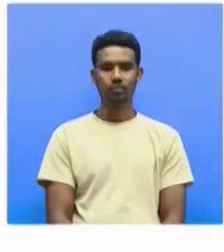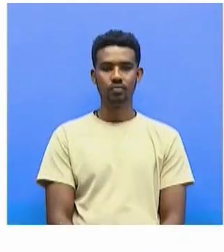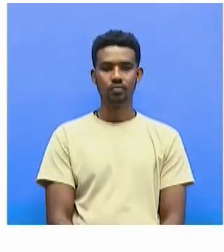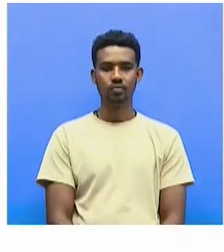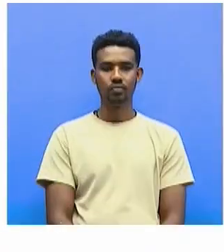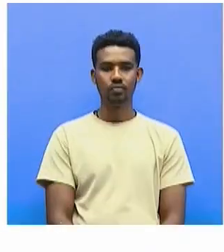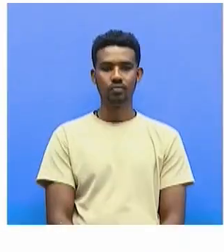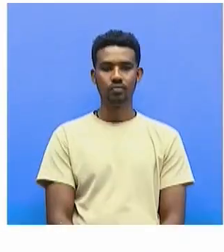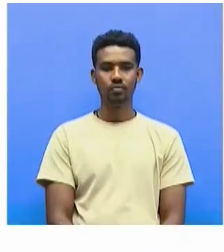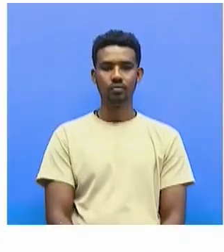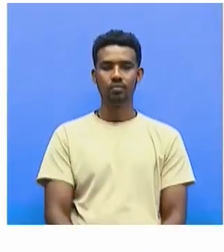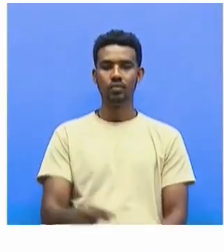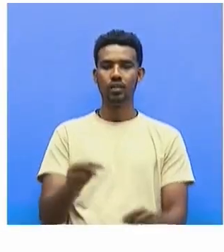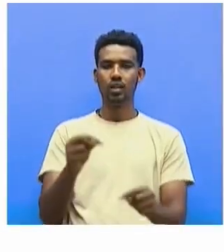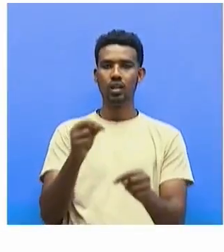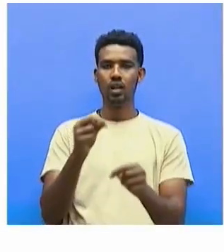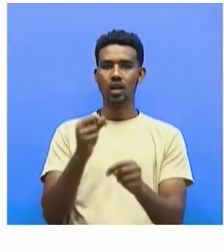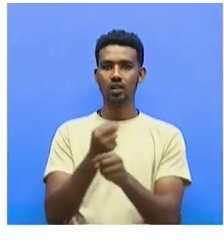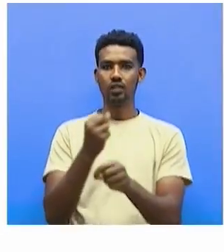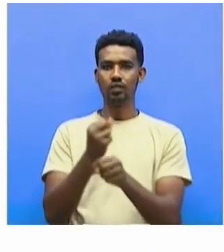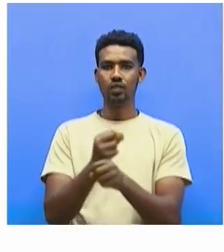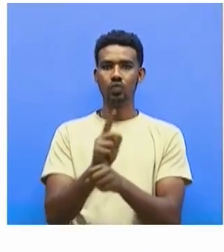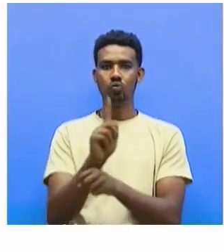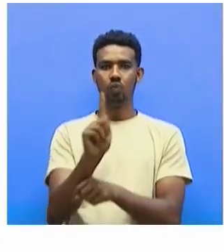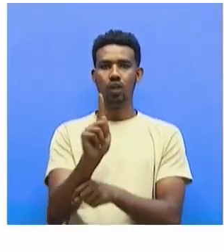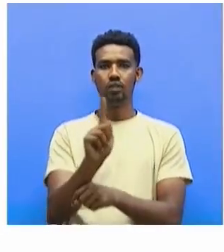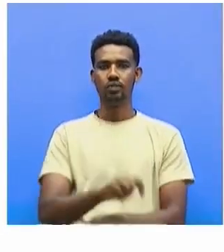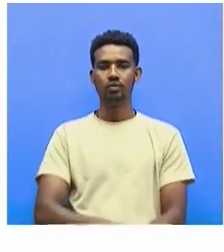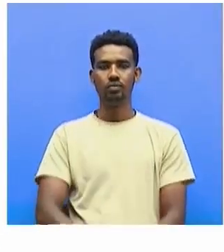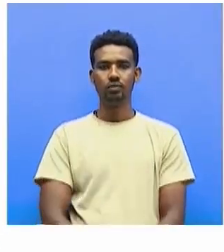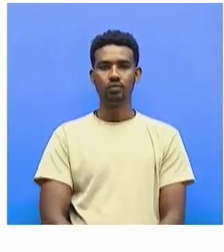questions. Activity 1.